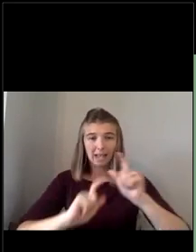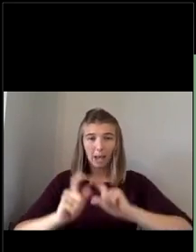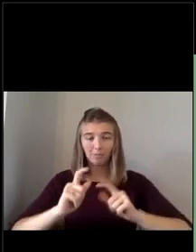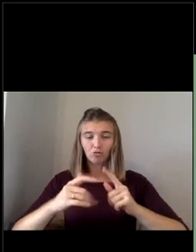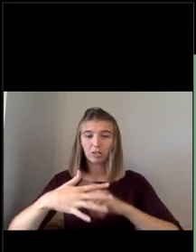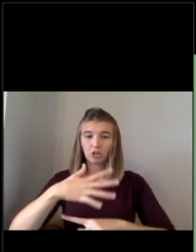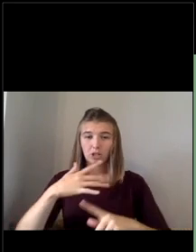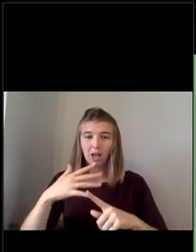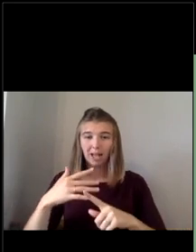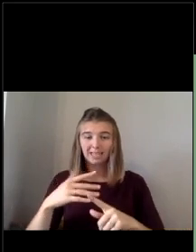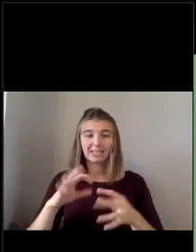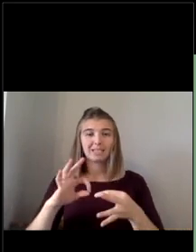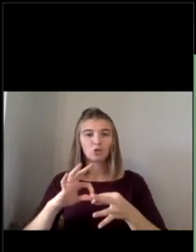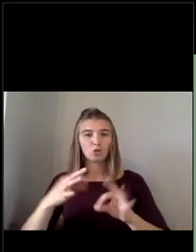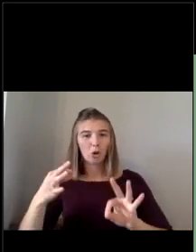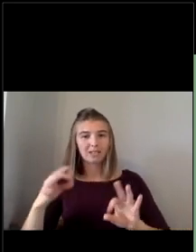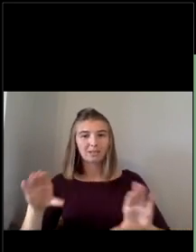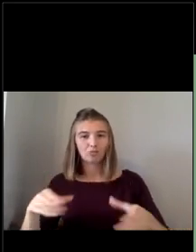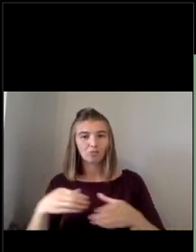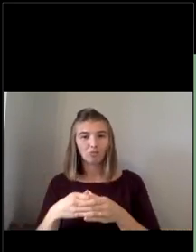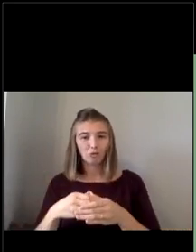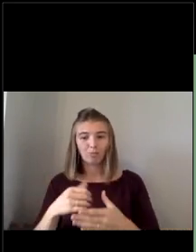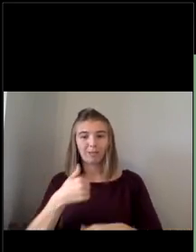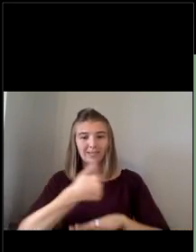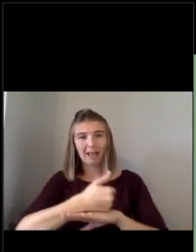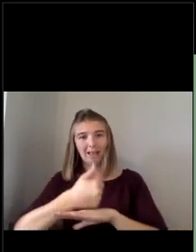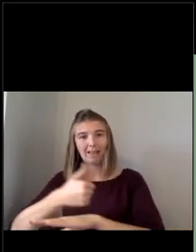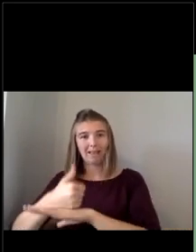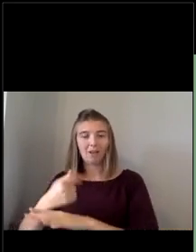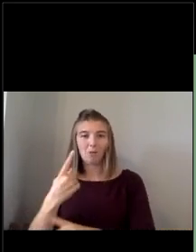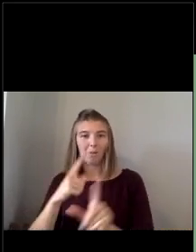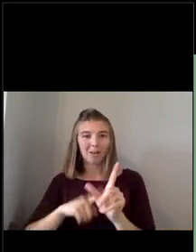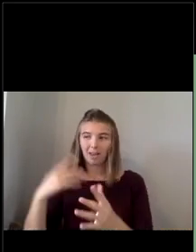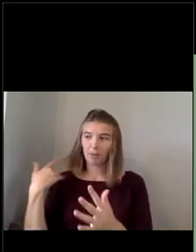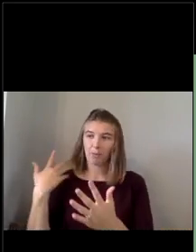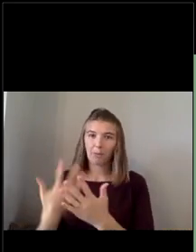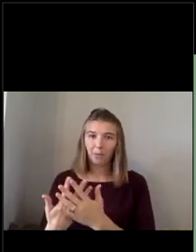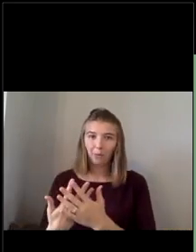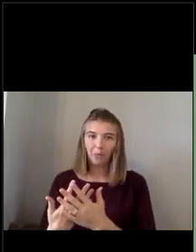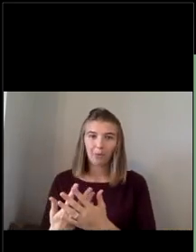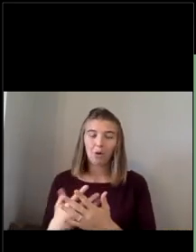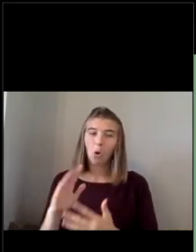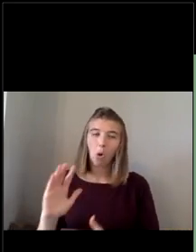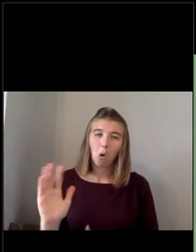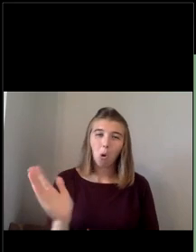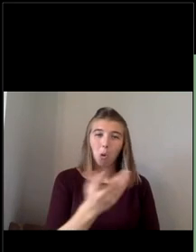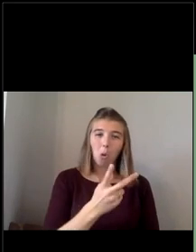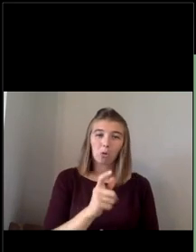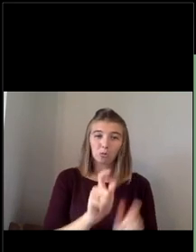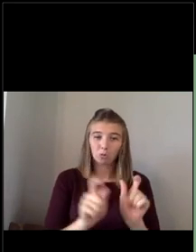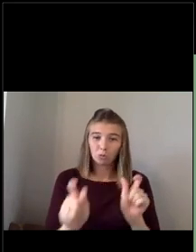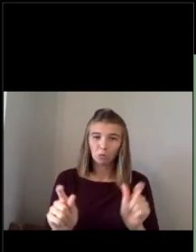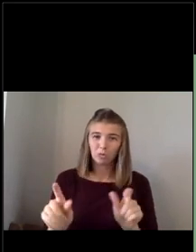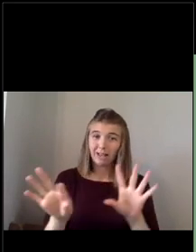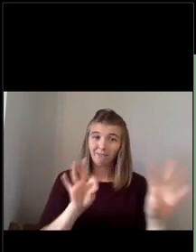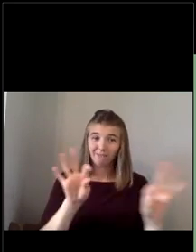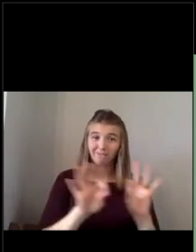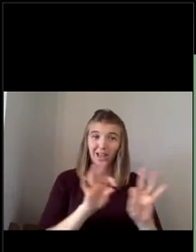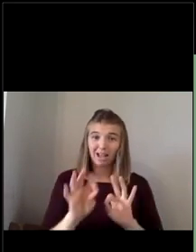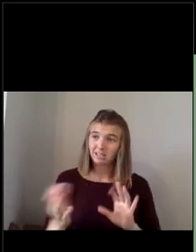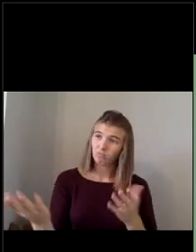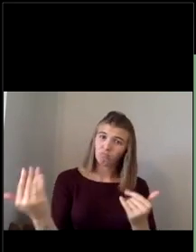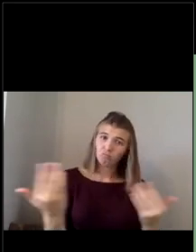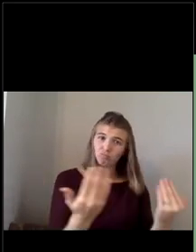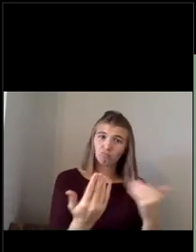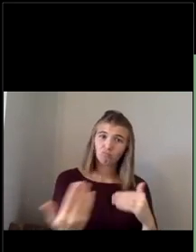so, and all academics on teaching and scholarship contracts are invited to sit on this group. And I have found that it's been